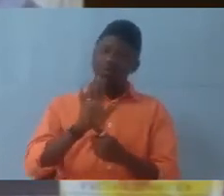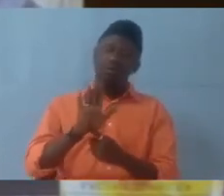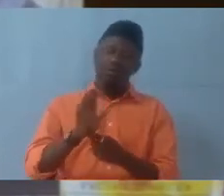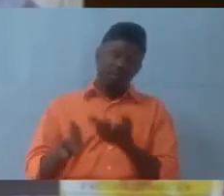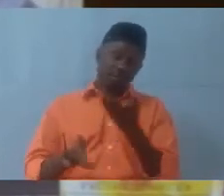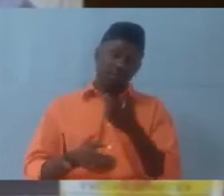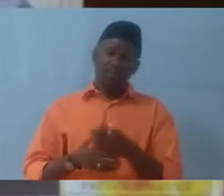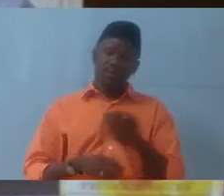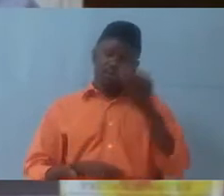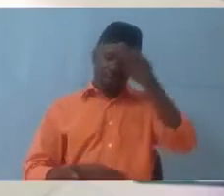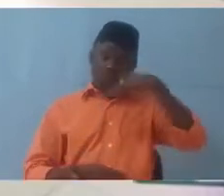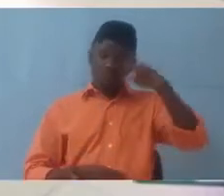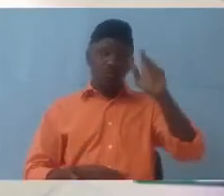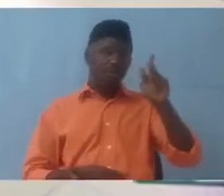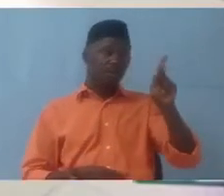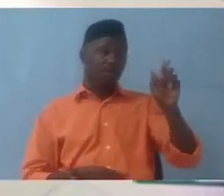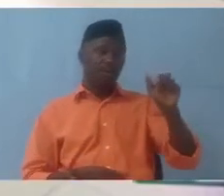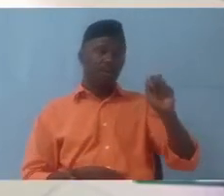have the floor, please.